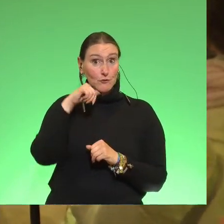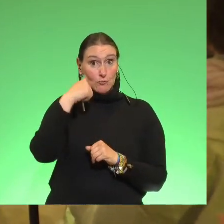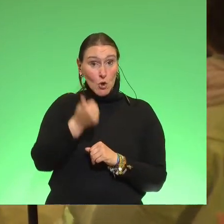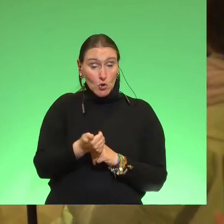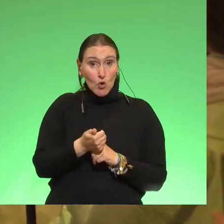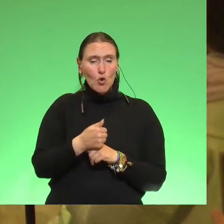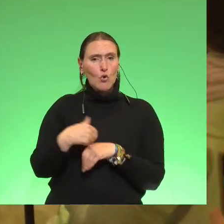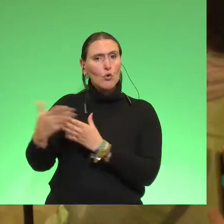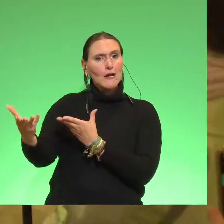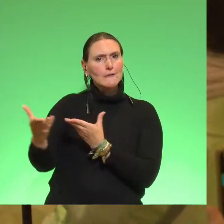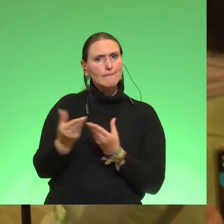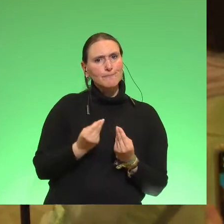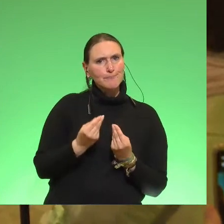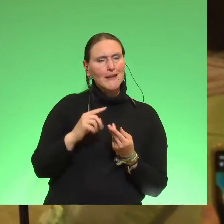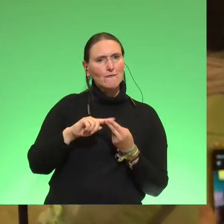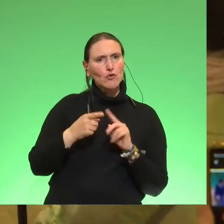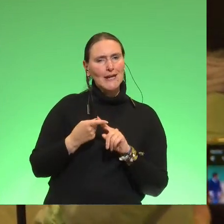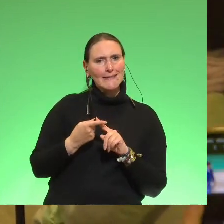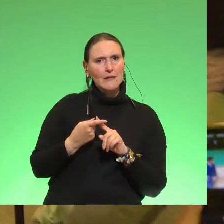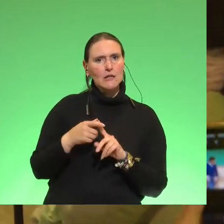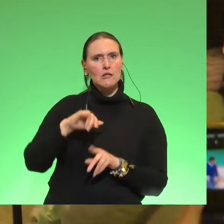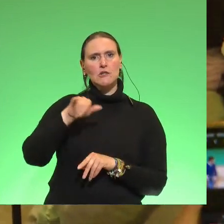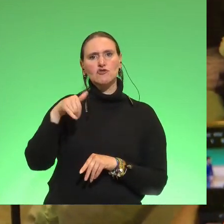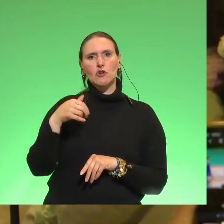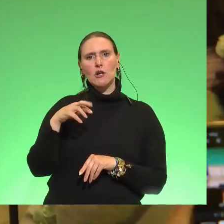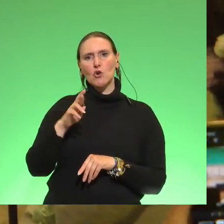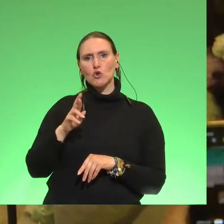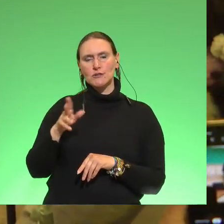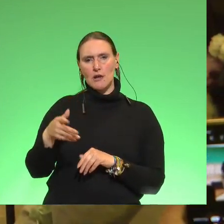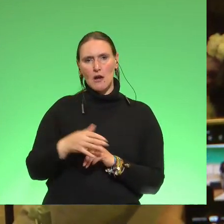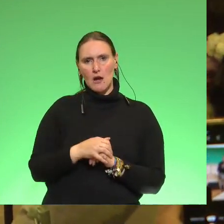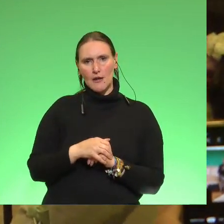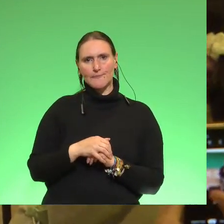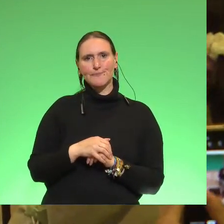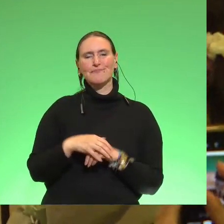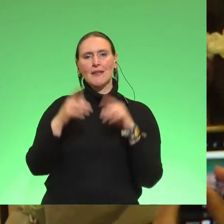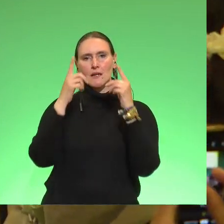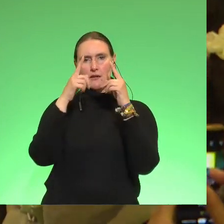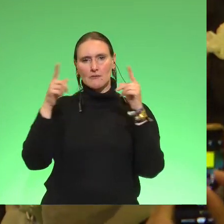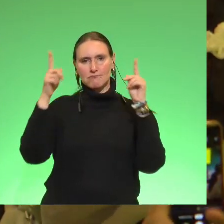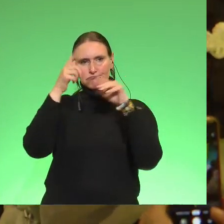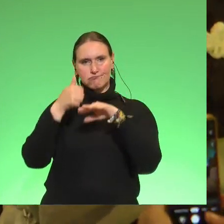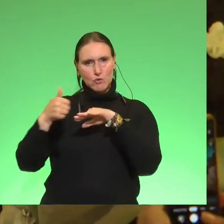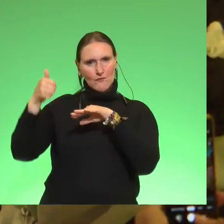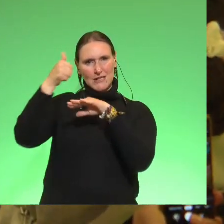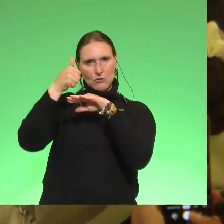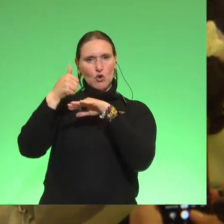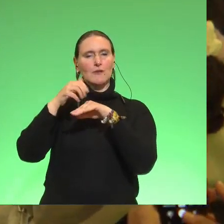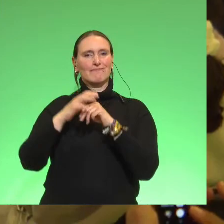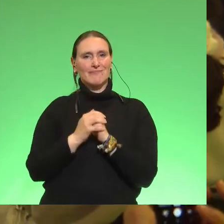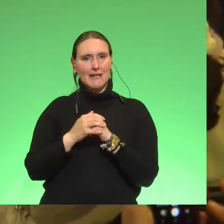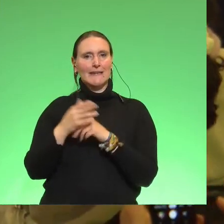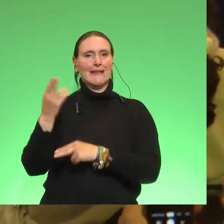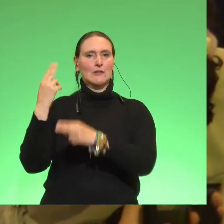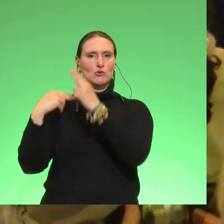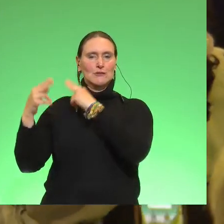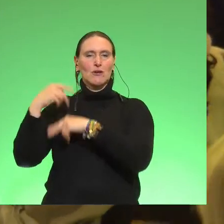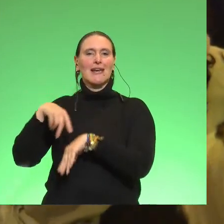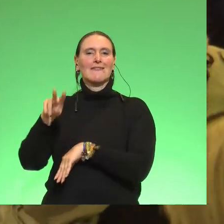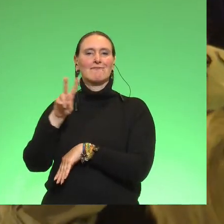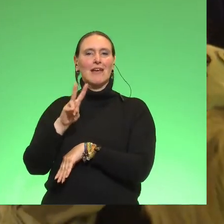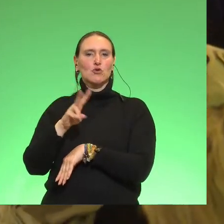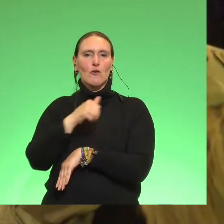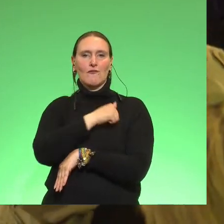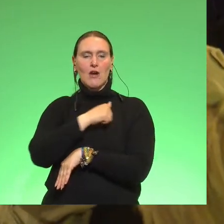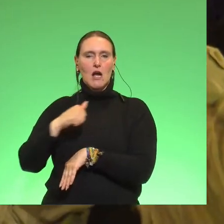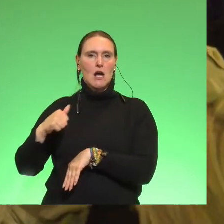our friends John Rosa, a professor on history from British Columbia University, Vancouver, and also Charles